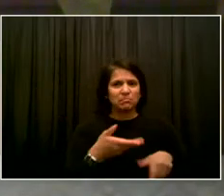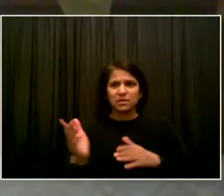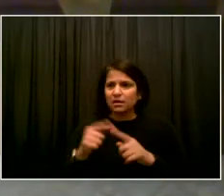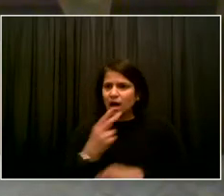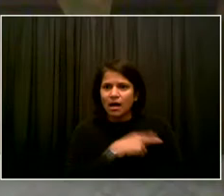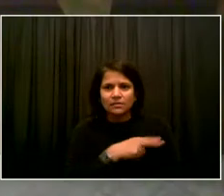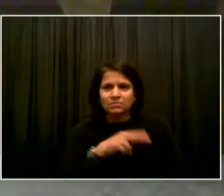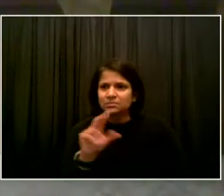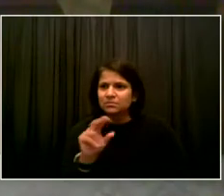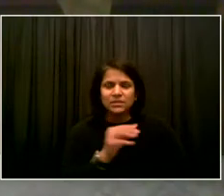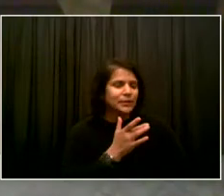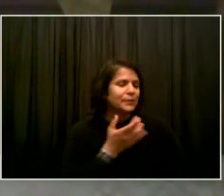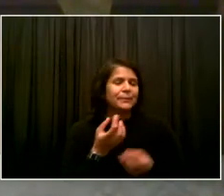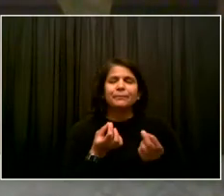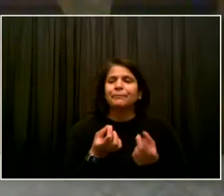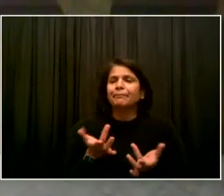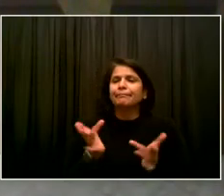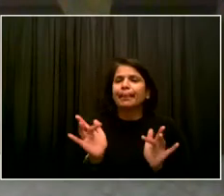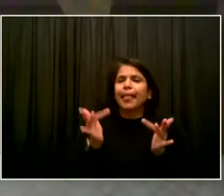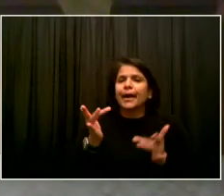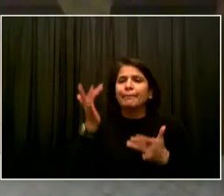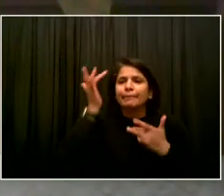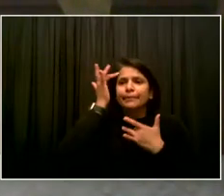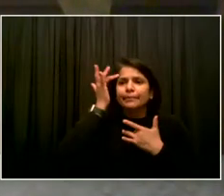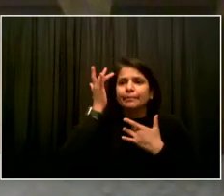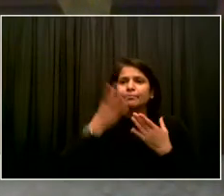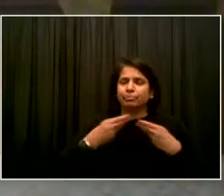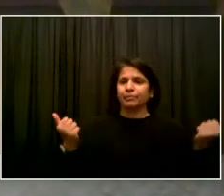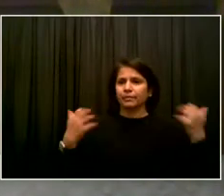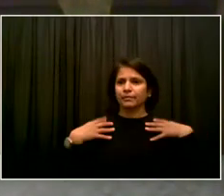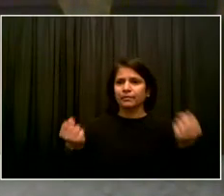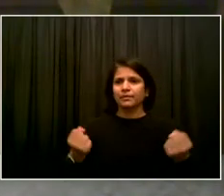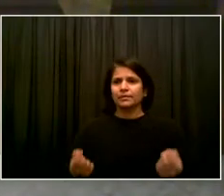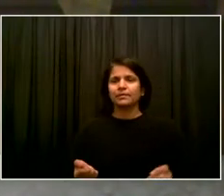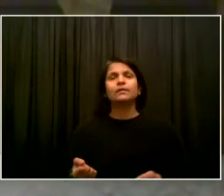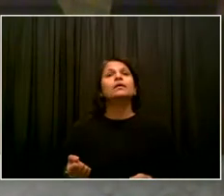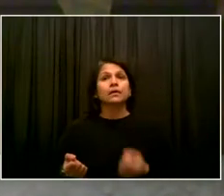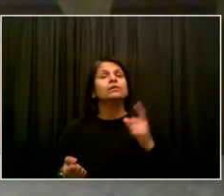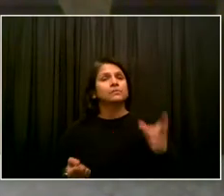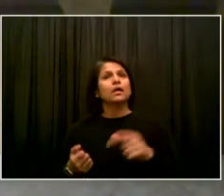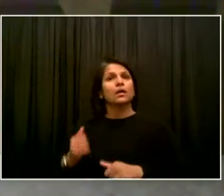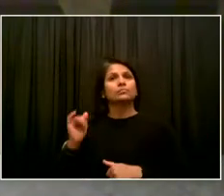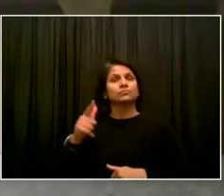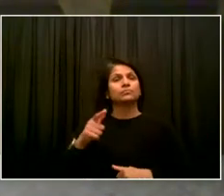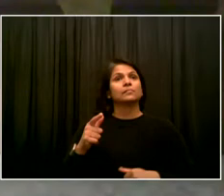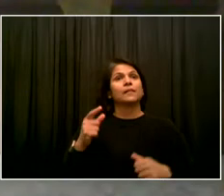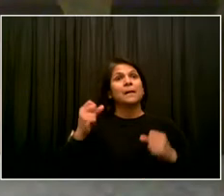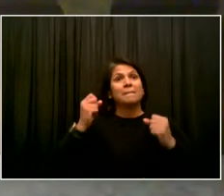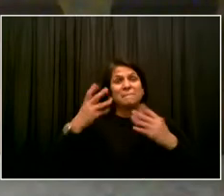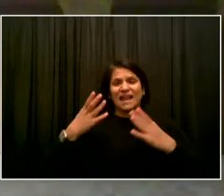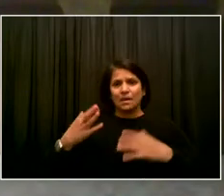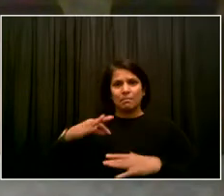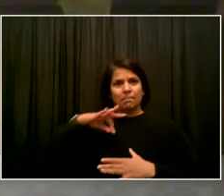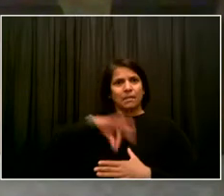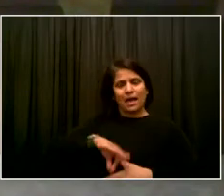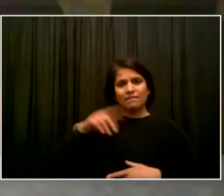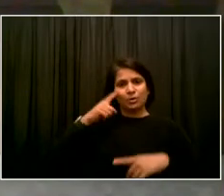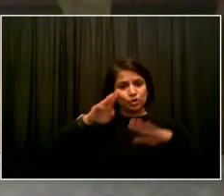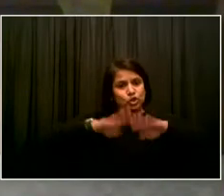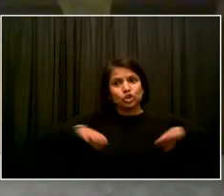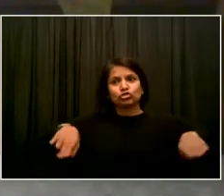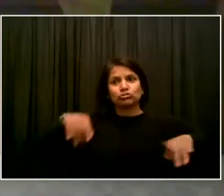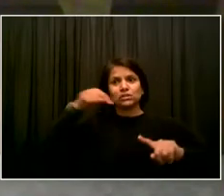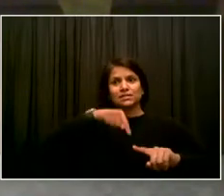education is part of their overall development, their mental health, their social skills, and in some cases, even